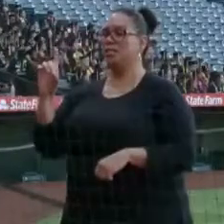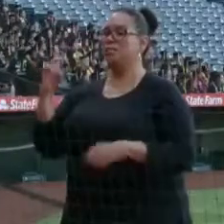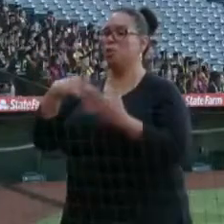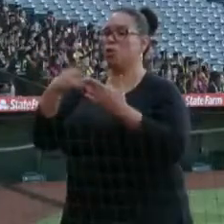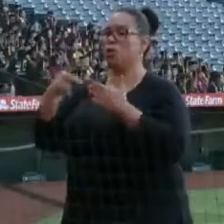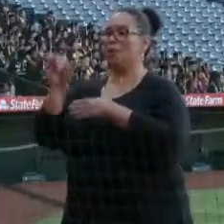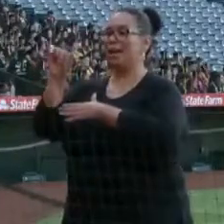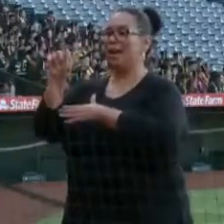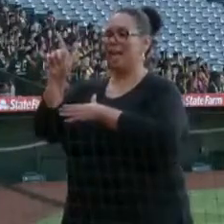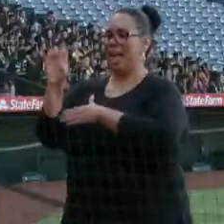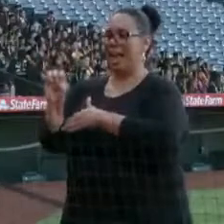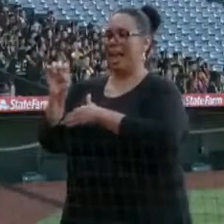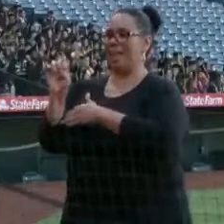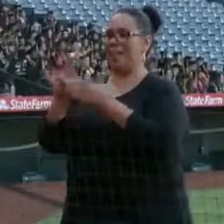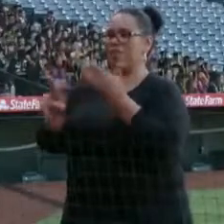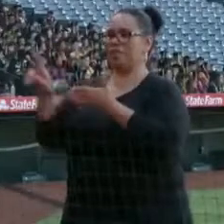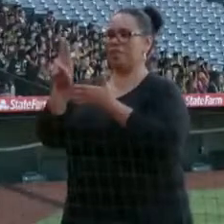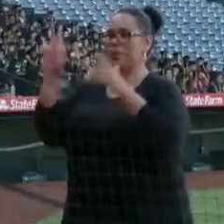Yale University.